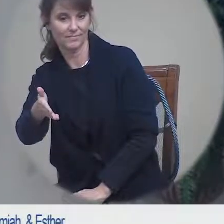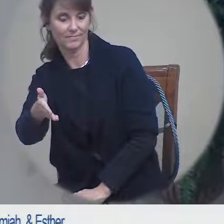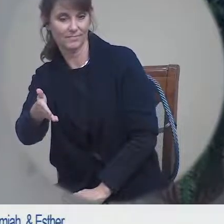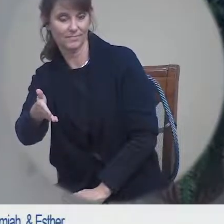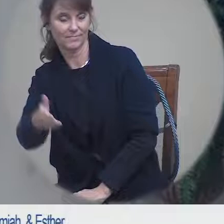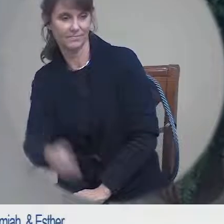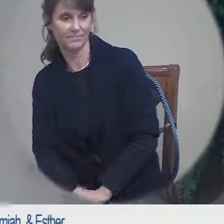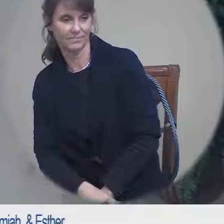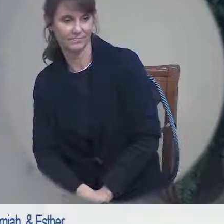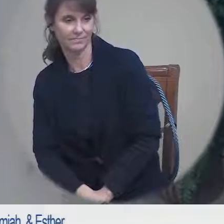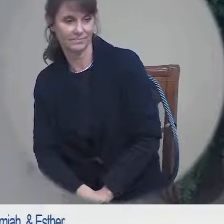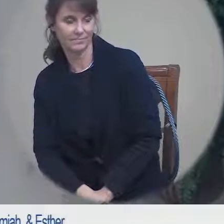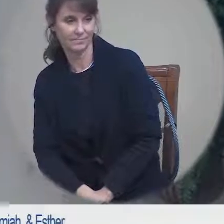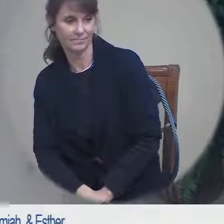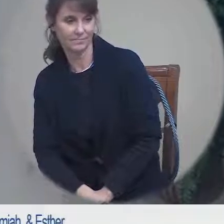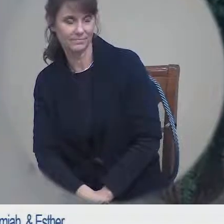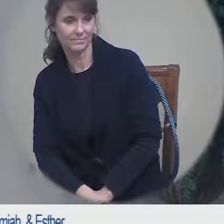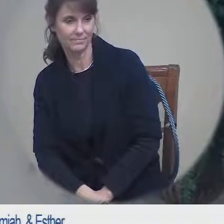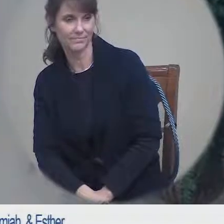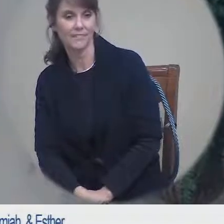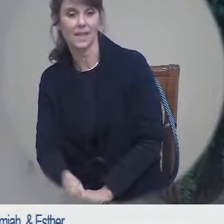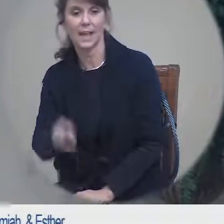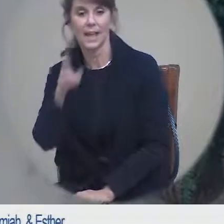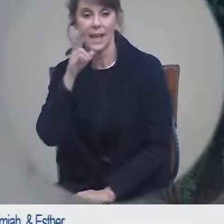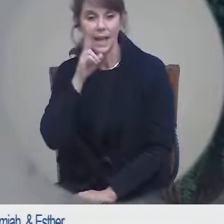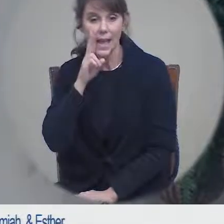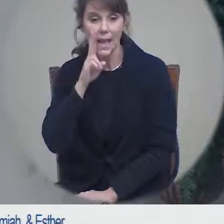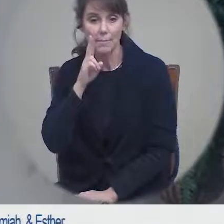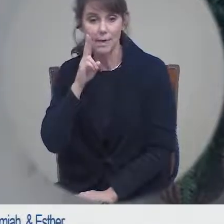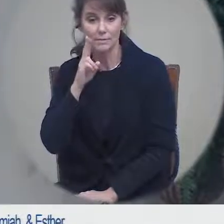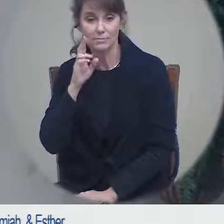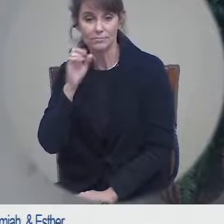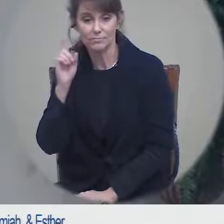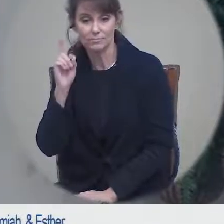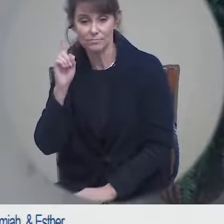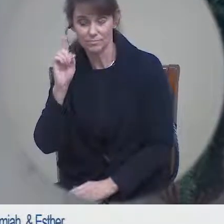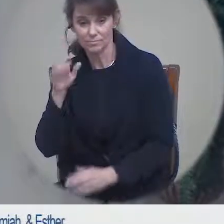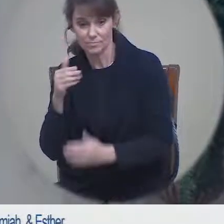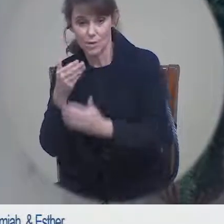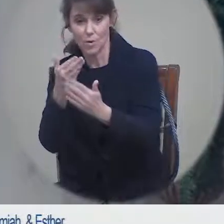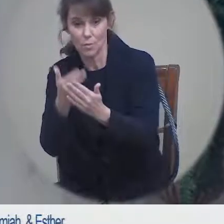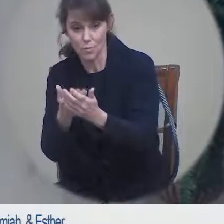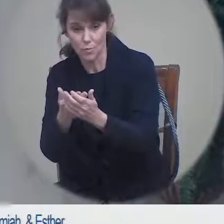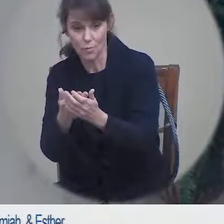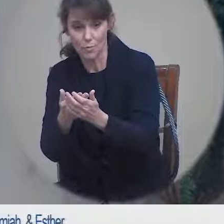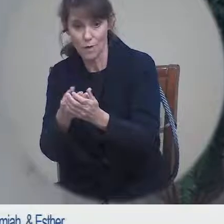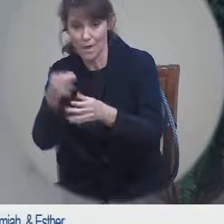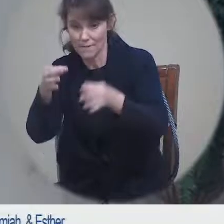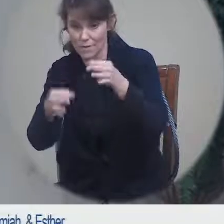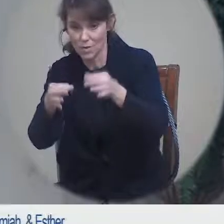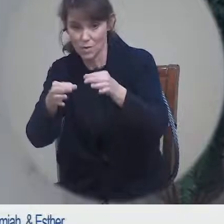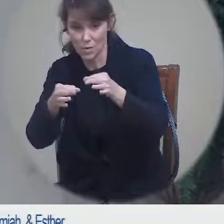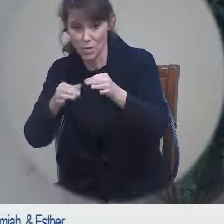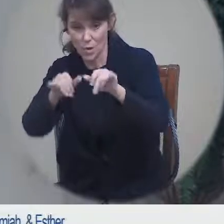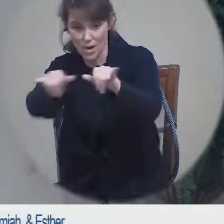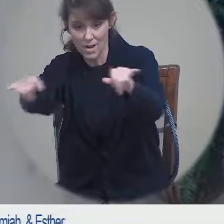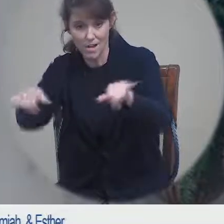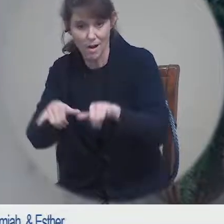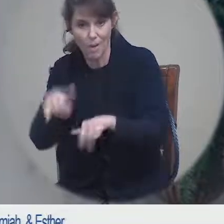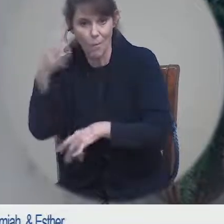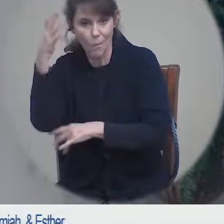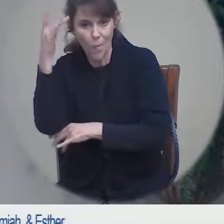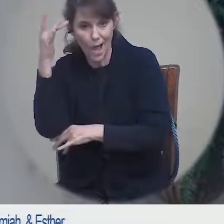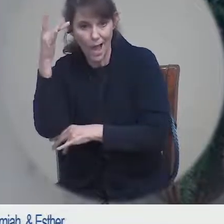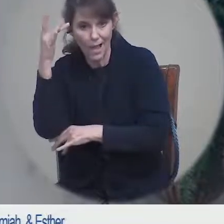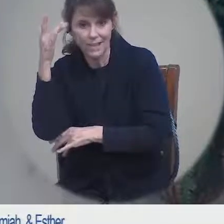had prepared for him. So Haman come to the court thinking, I want to seek the king's permission. He's going to allow me to hang